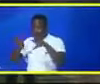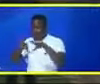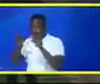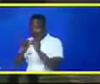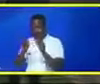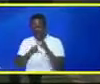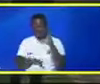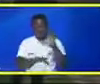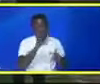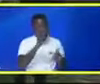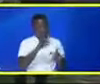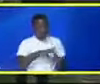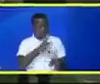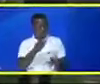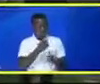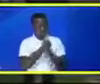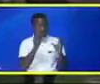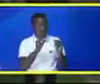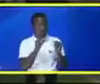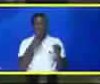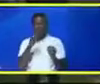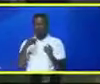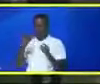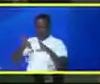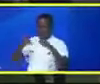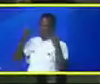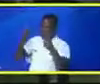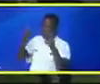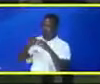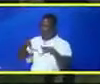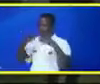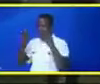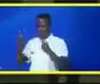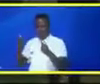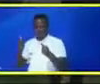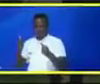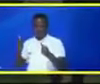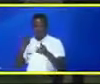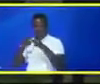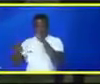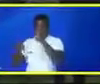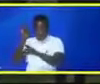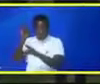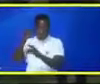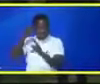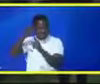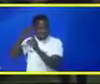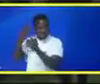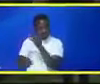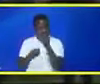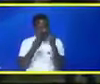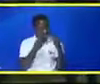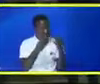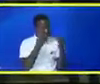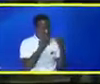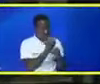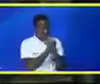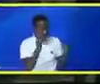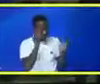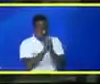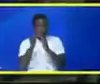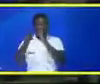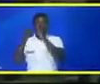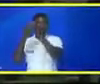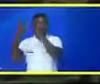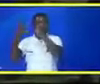say it was a great meeting. No. The measure of greatness in the spirit is the degree to which many eventually, this